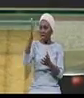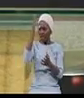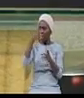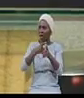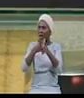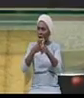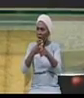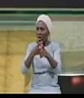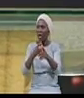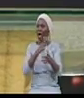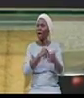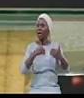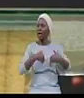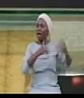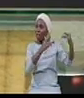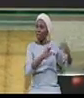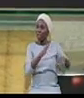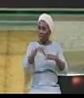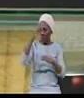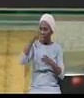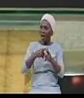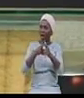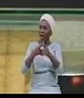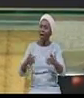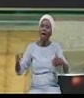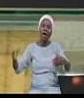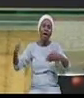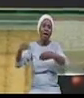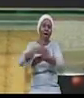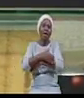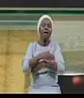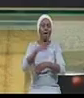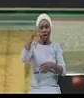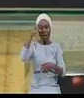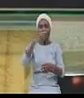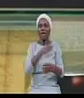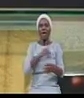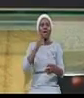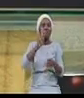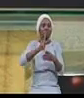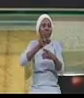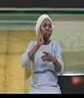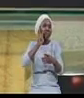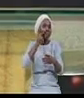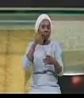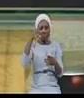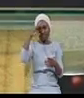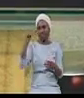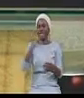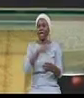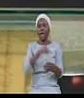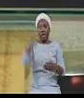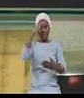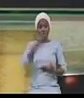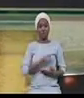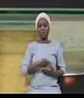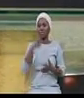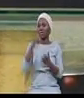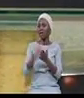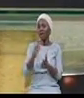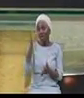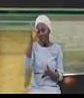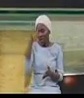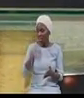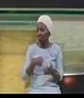and fell on his neck and kissed him. And the son said unto him, Father, I have